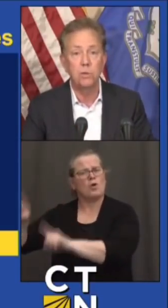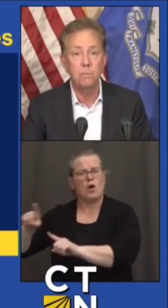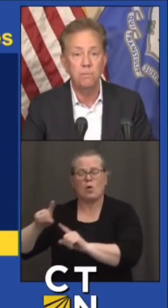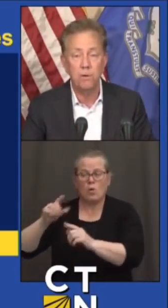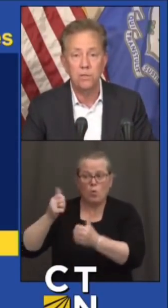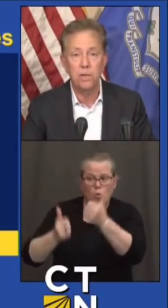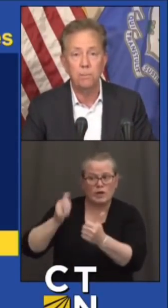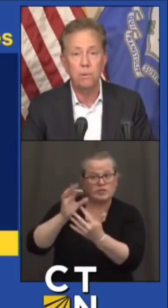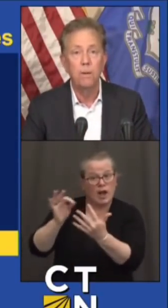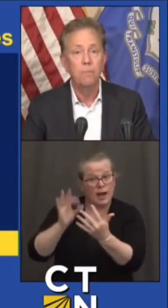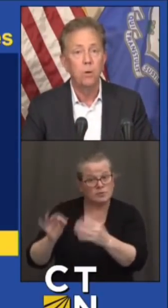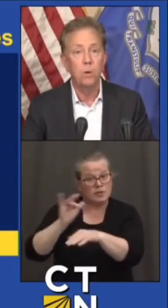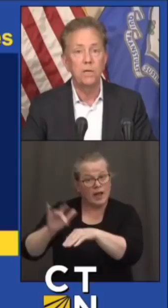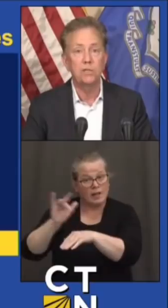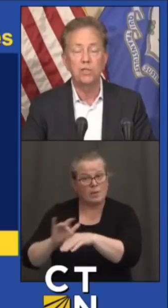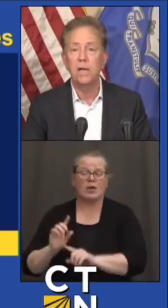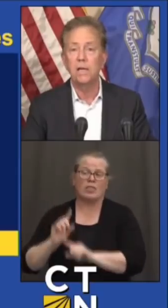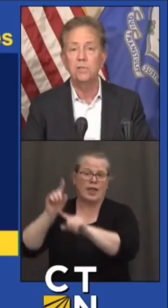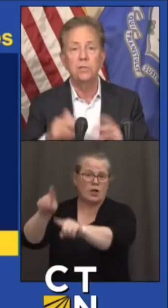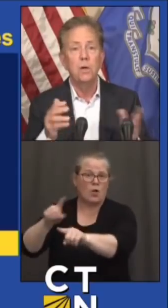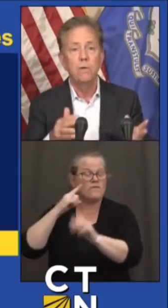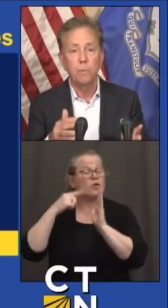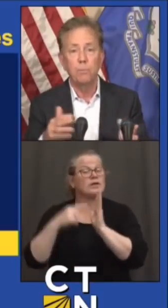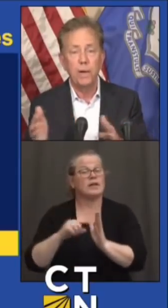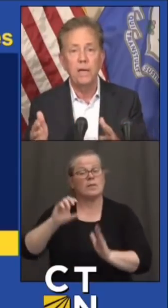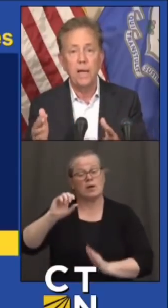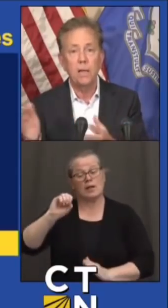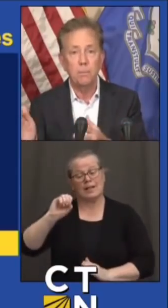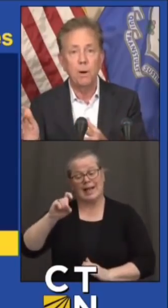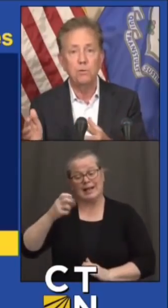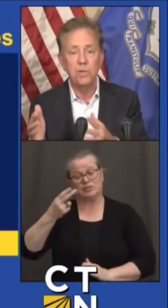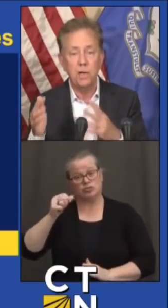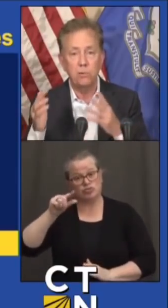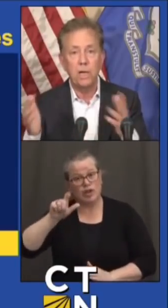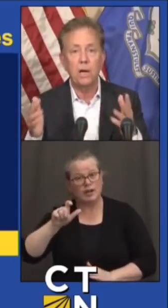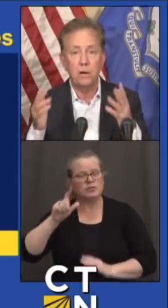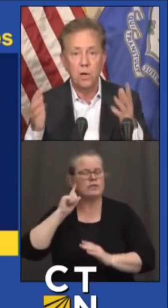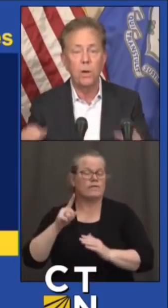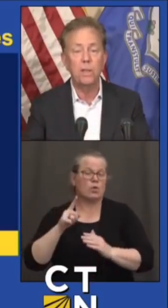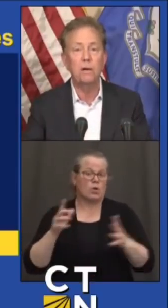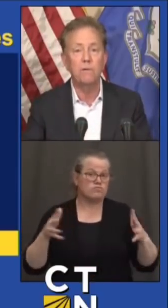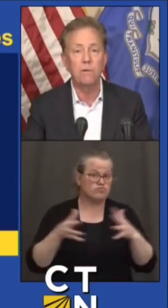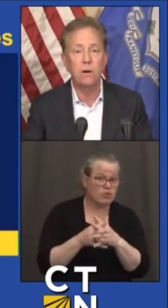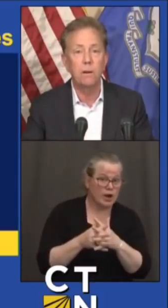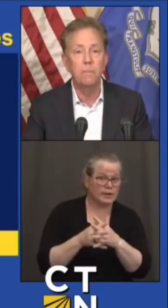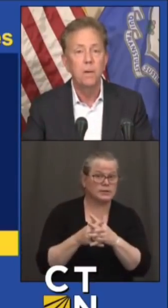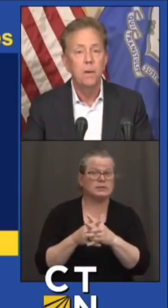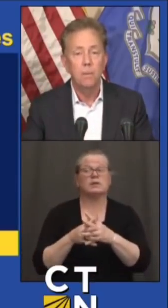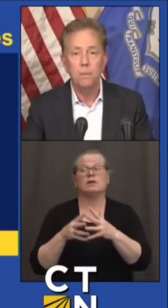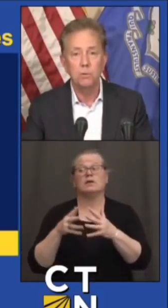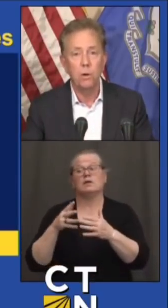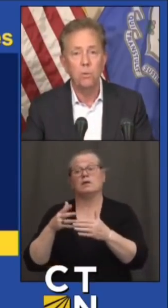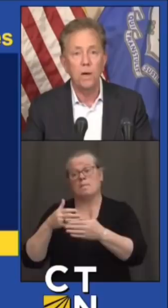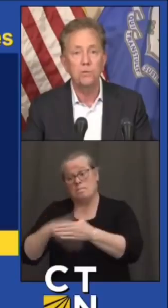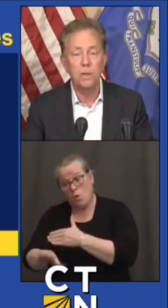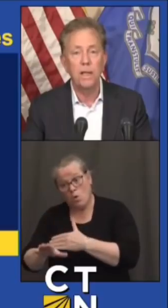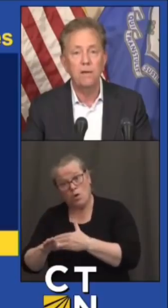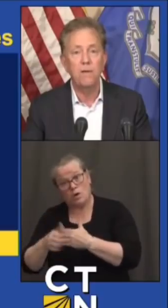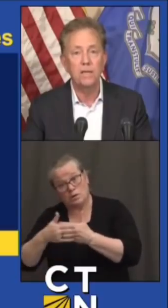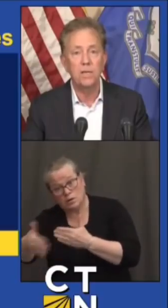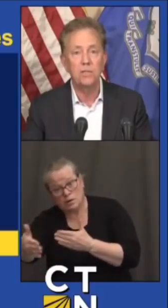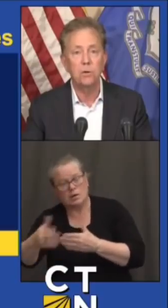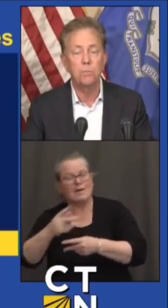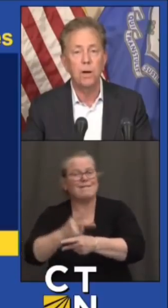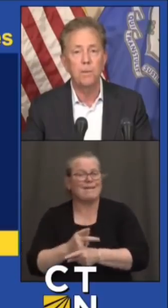available to them, for example, on the exchange for prenatal and postnatal care, going there for moms who otherwise wouldn't